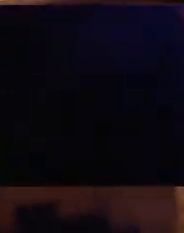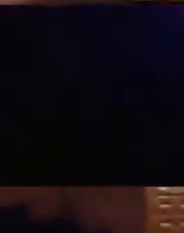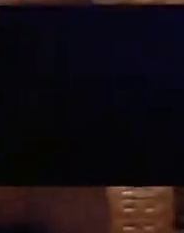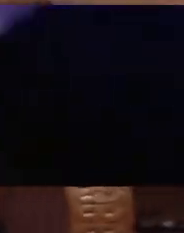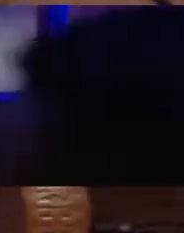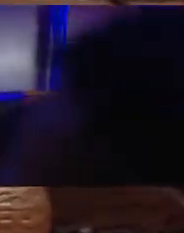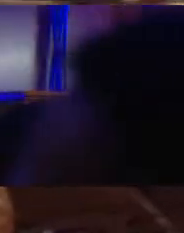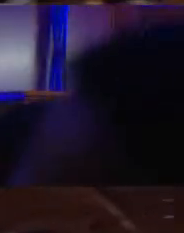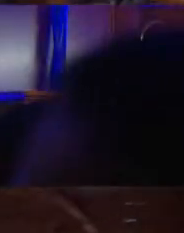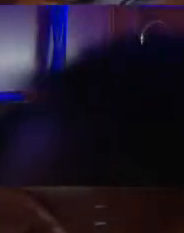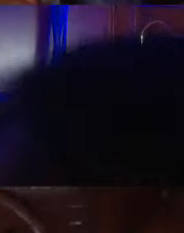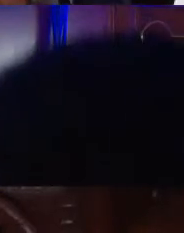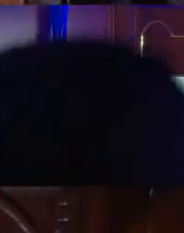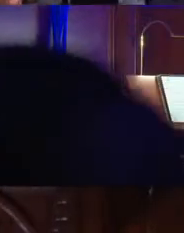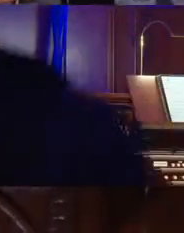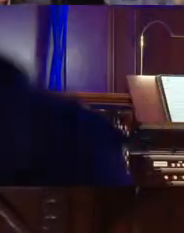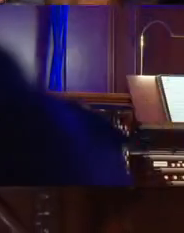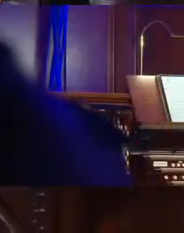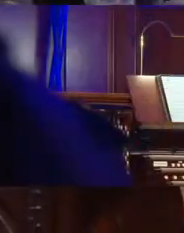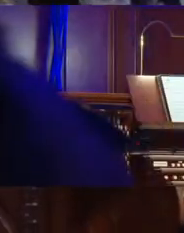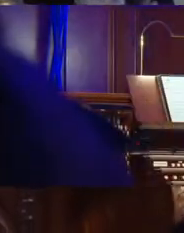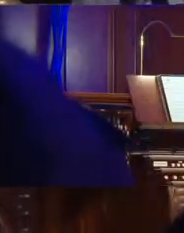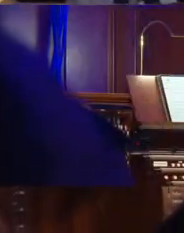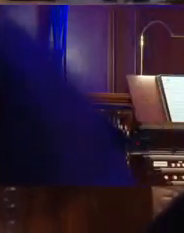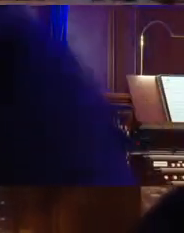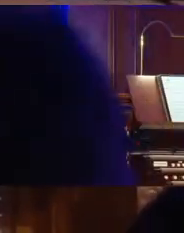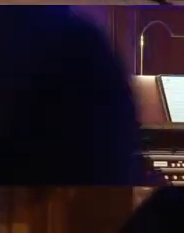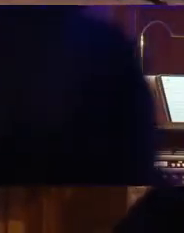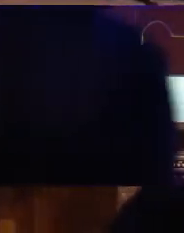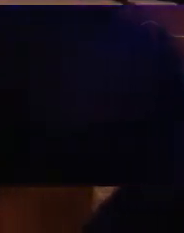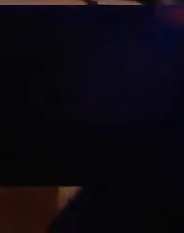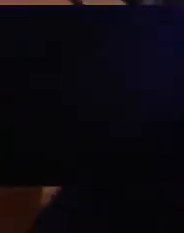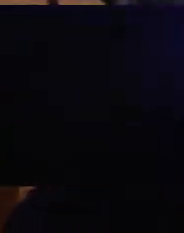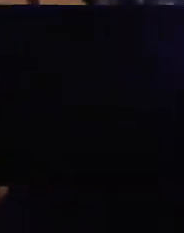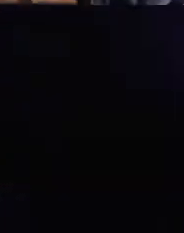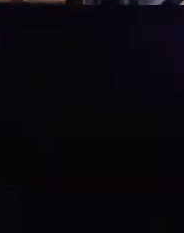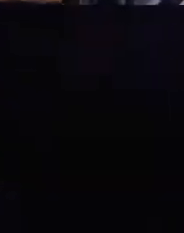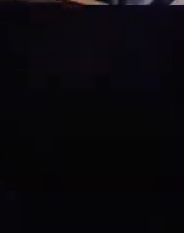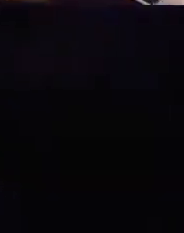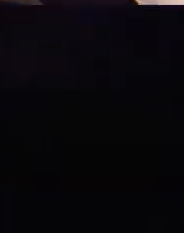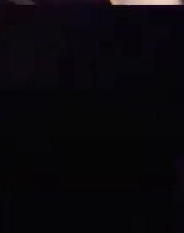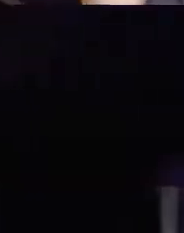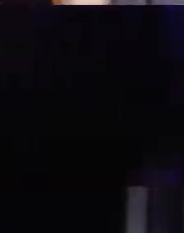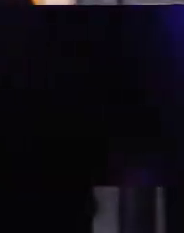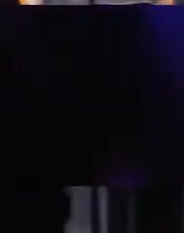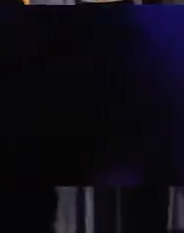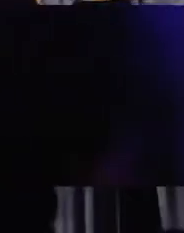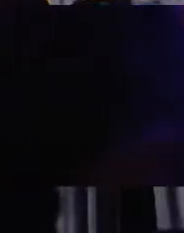Oh, okay.